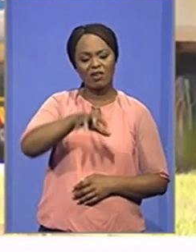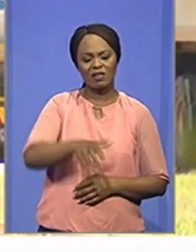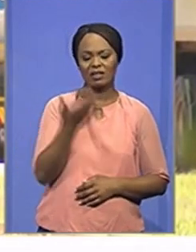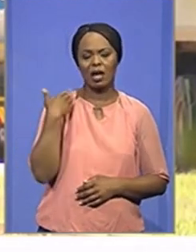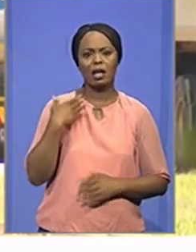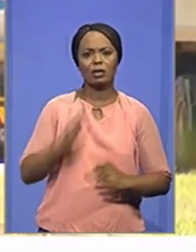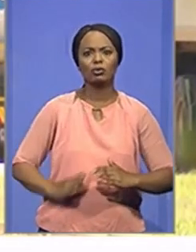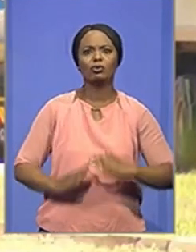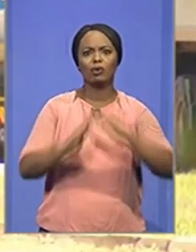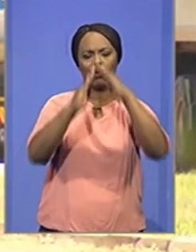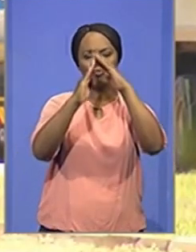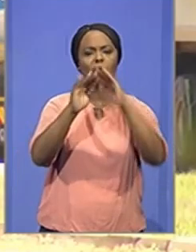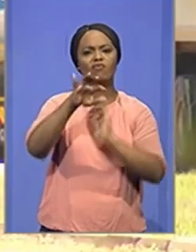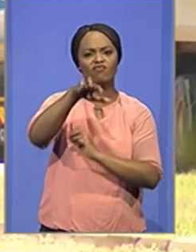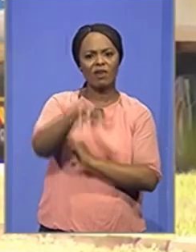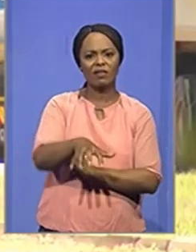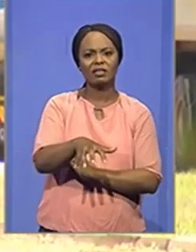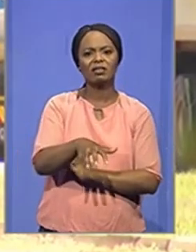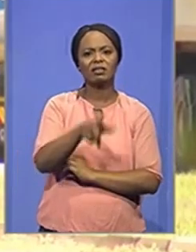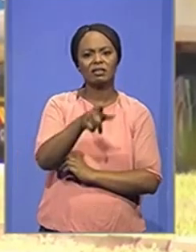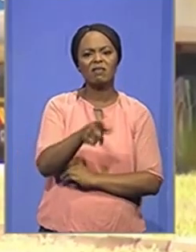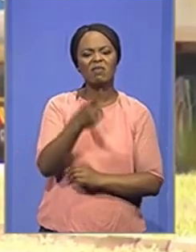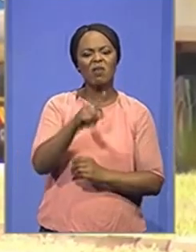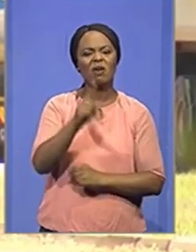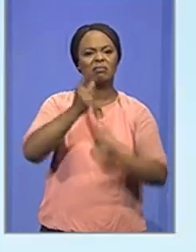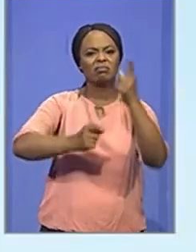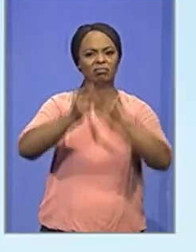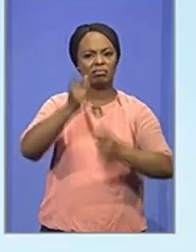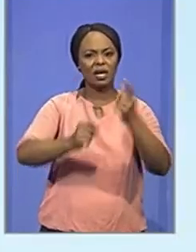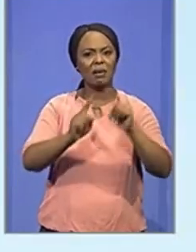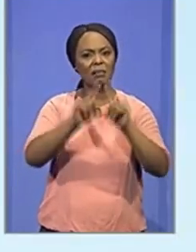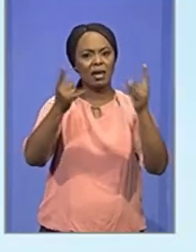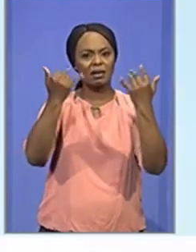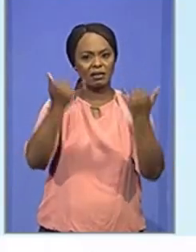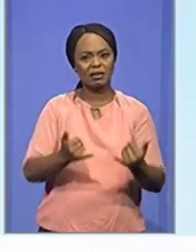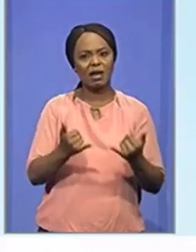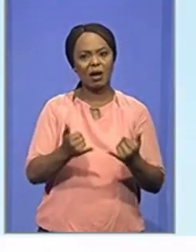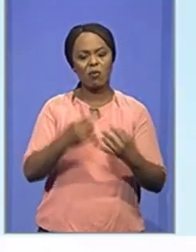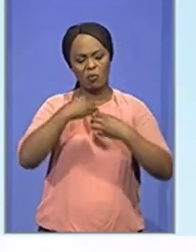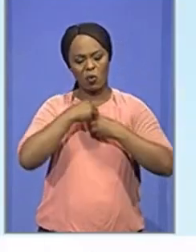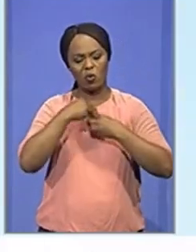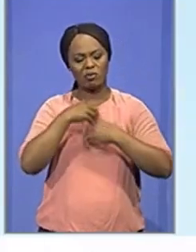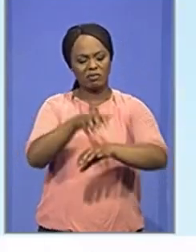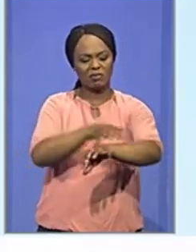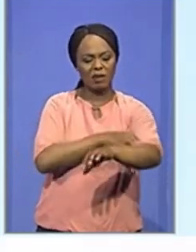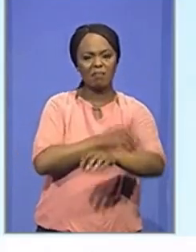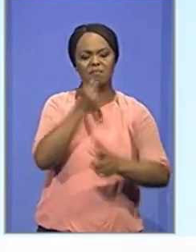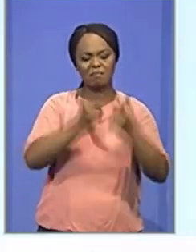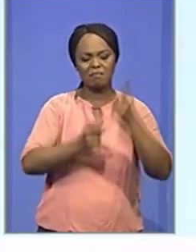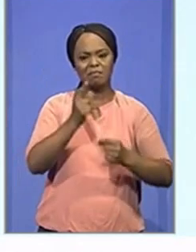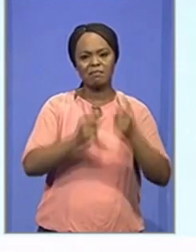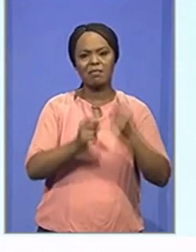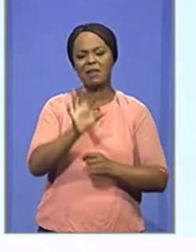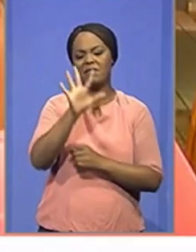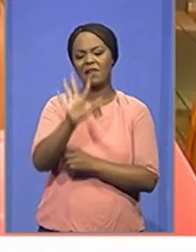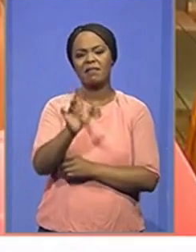dingwe tsa diprofense tseo di tlhagisang mashi. Fela barui bao ba tlhagisang mashi ba setse ba le batlhano